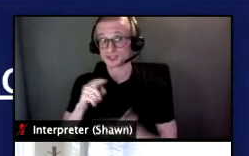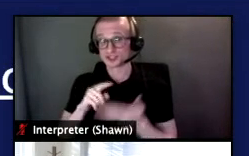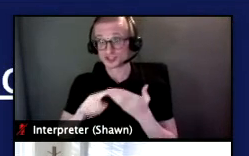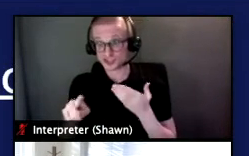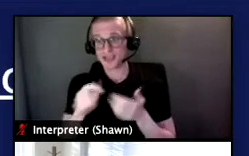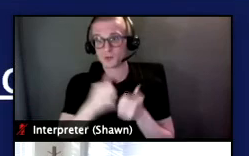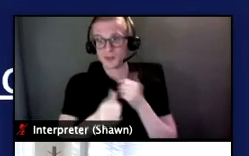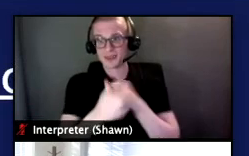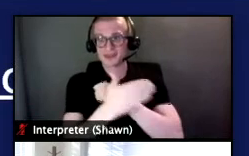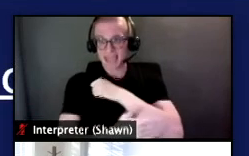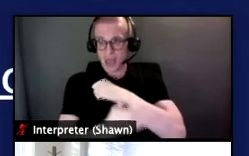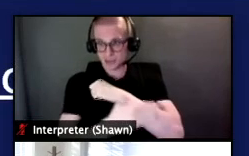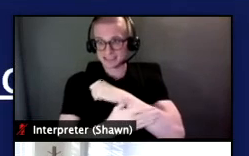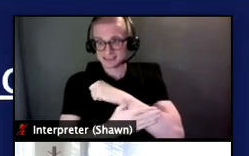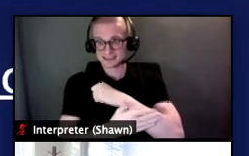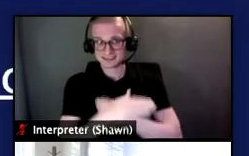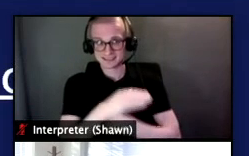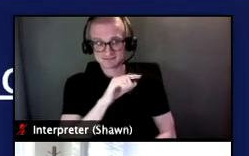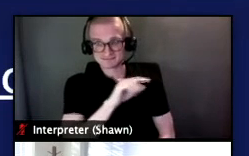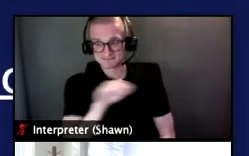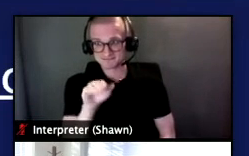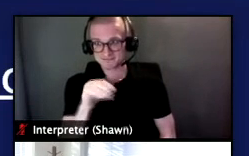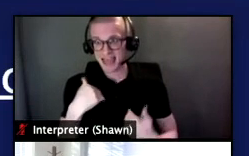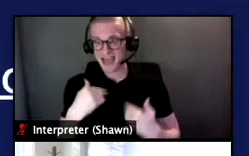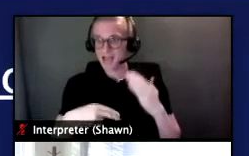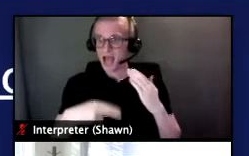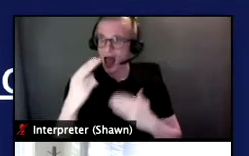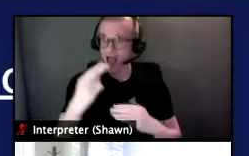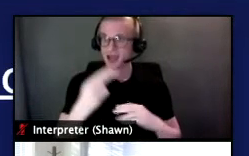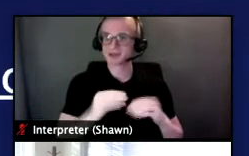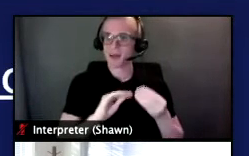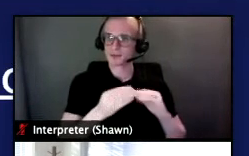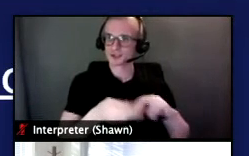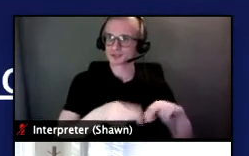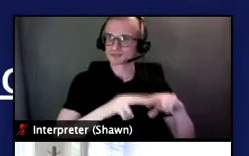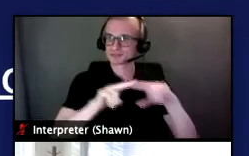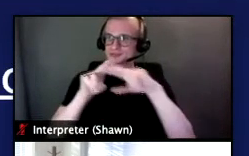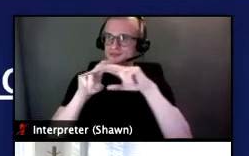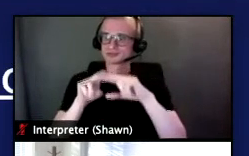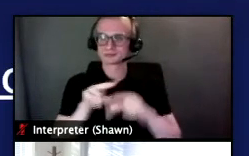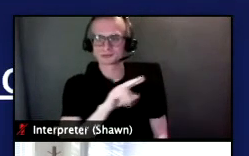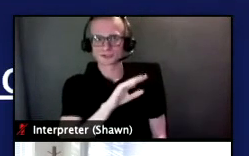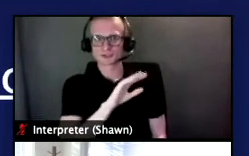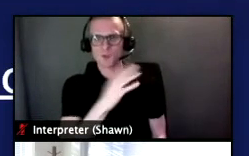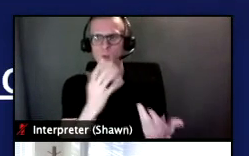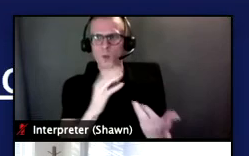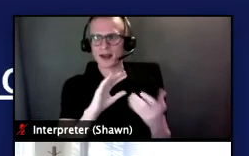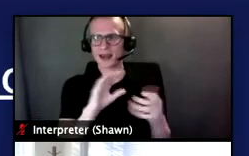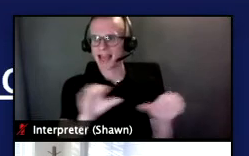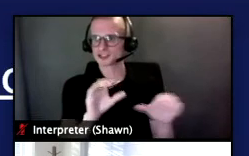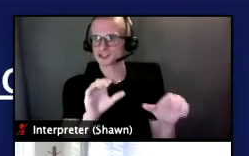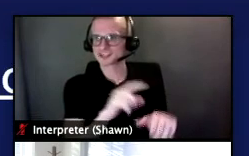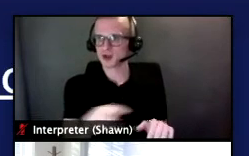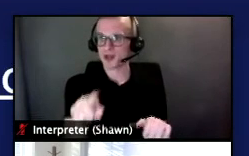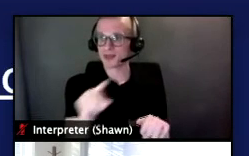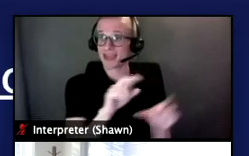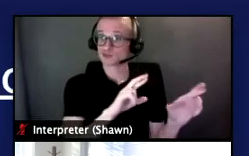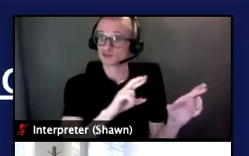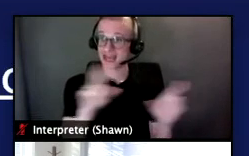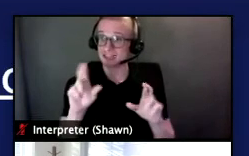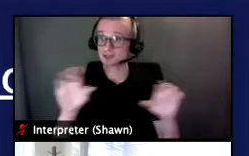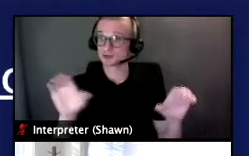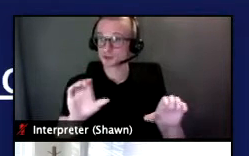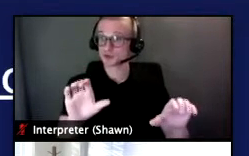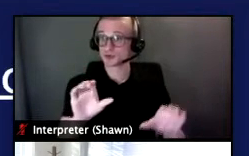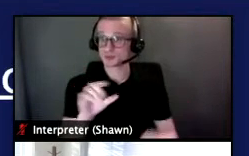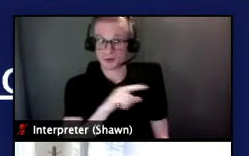high speed of growth. What other actions might they be ready to take? And are they considering stay at